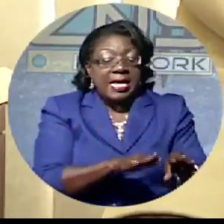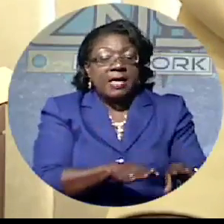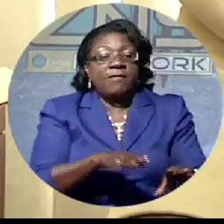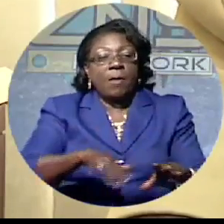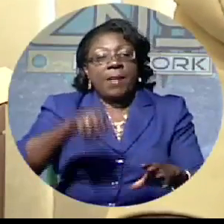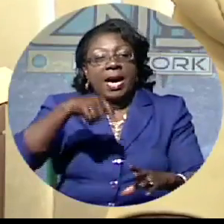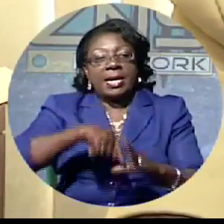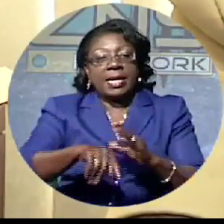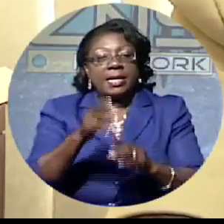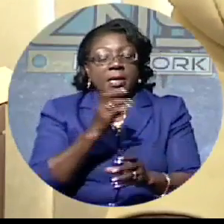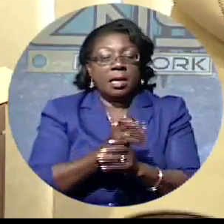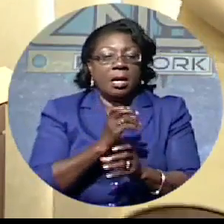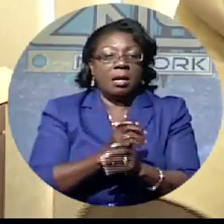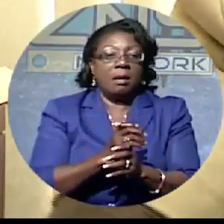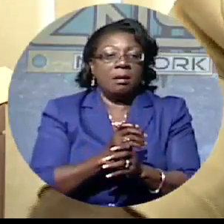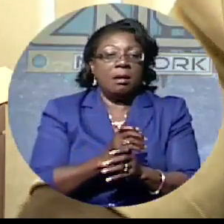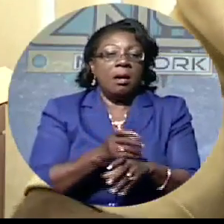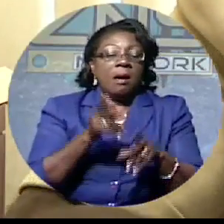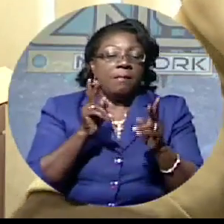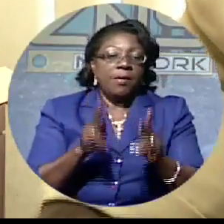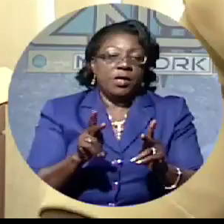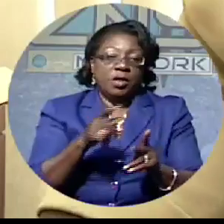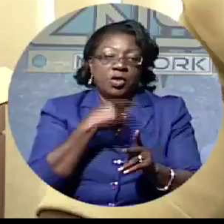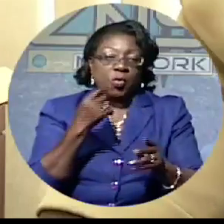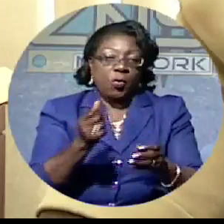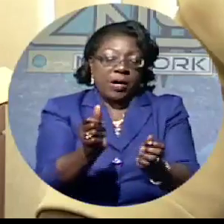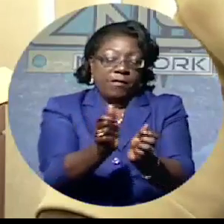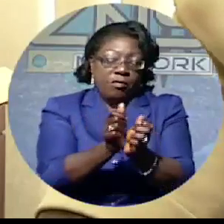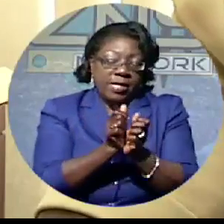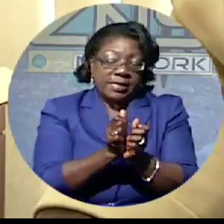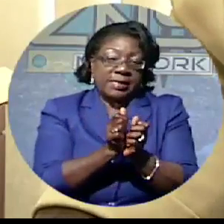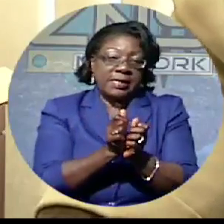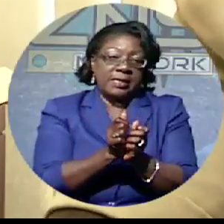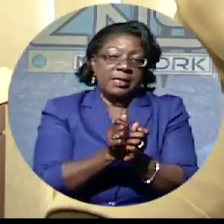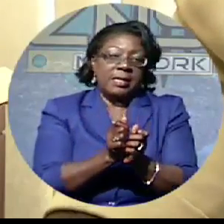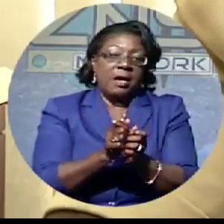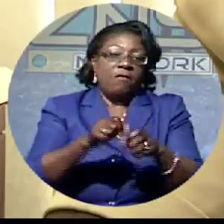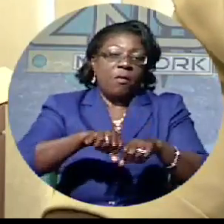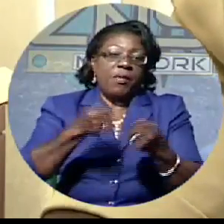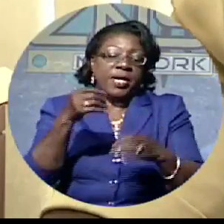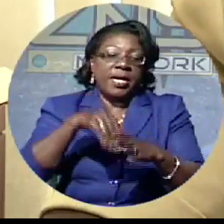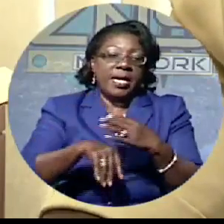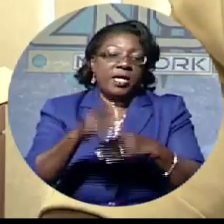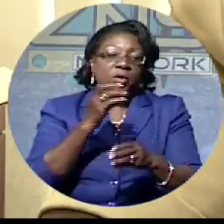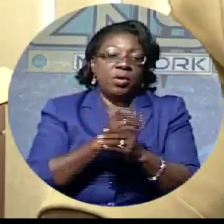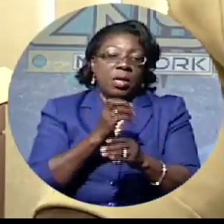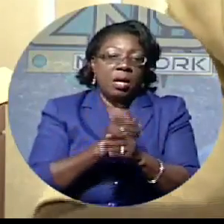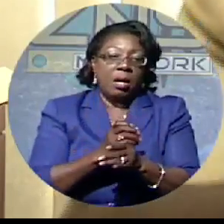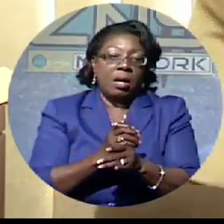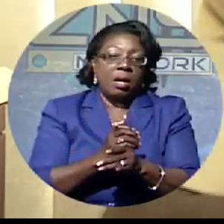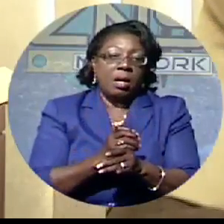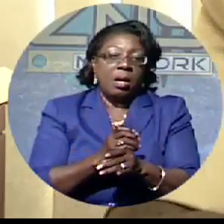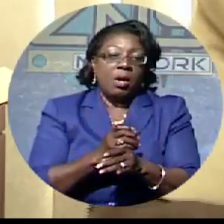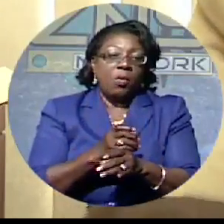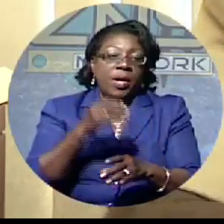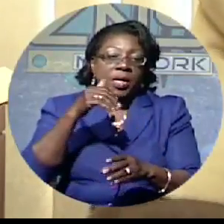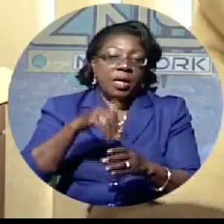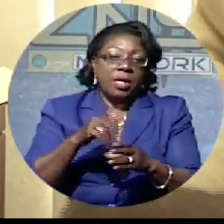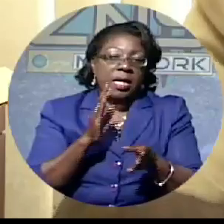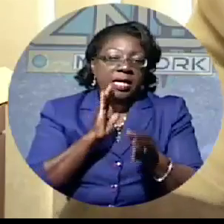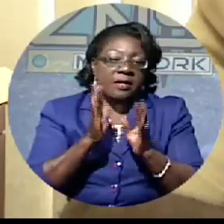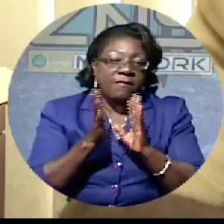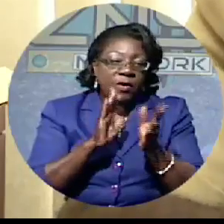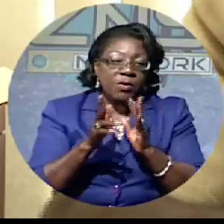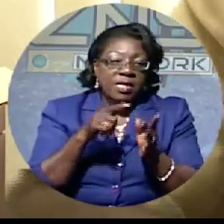instances where persons whom we have arrested and all for breaking into person's vehicle. When they are interviewed, they